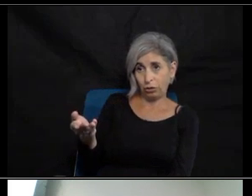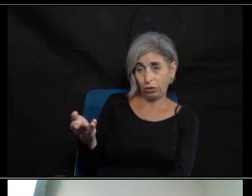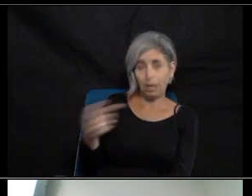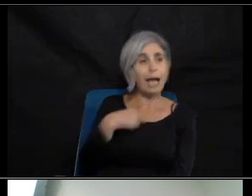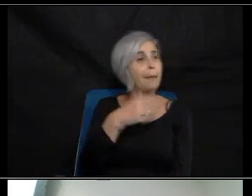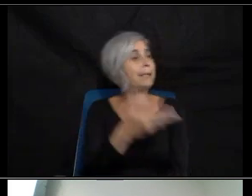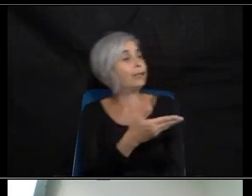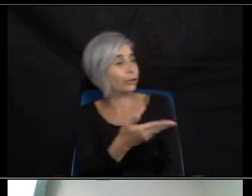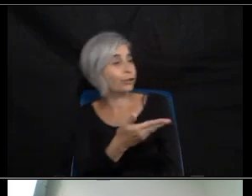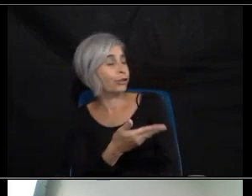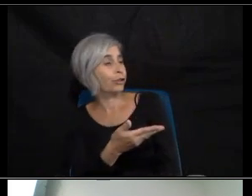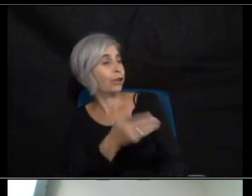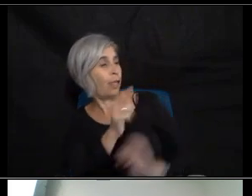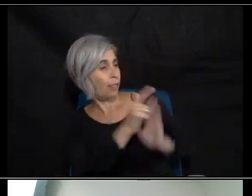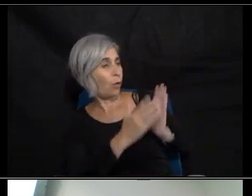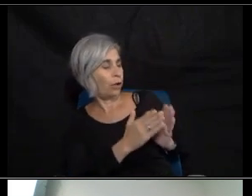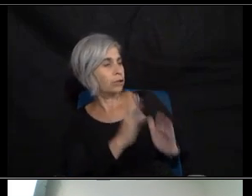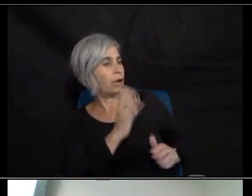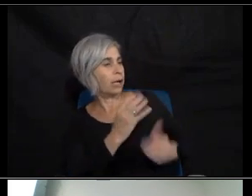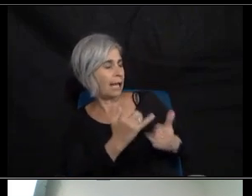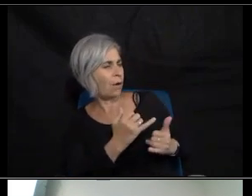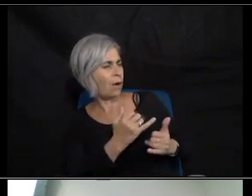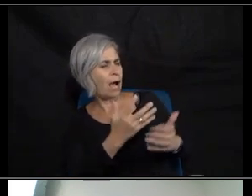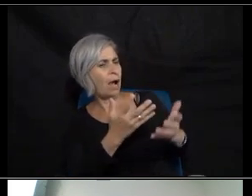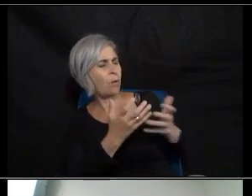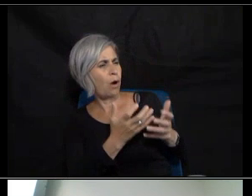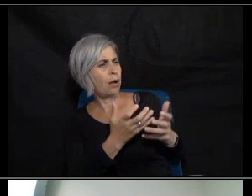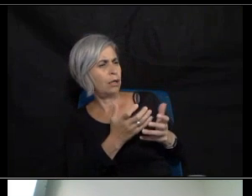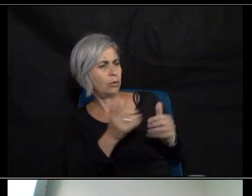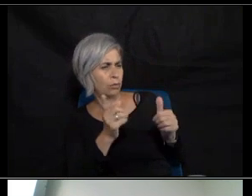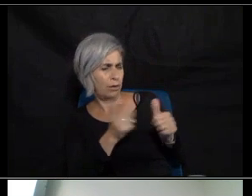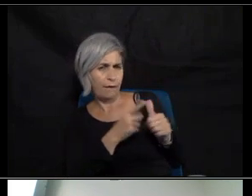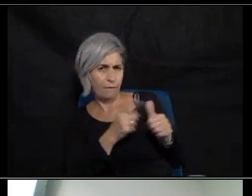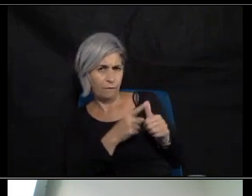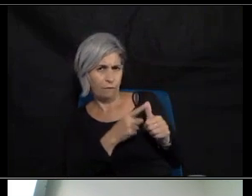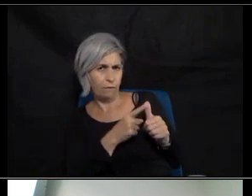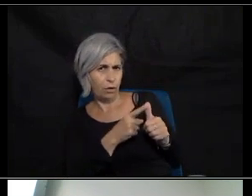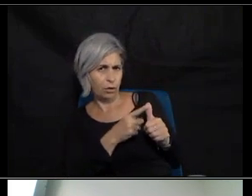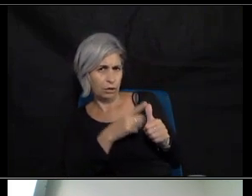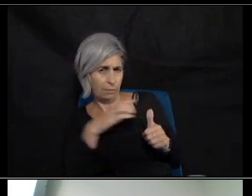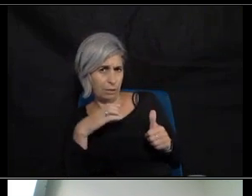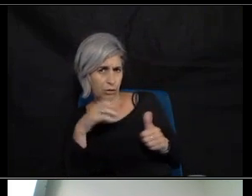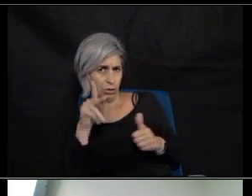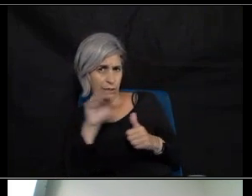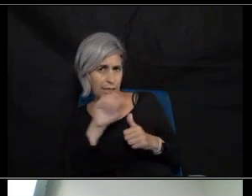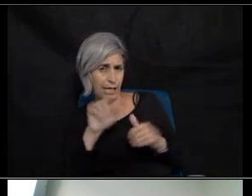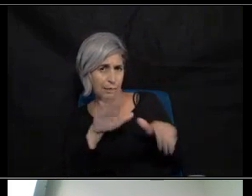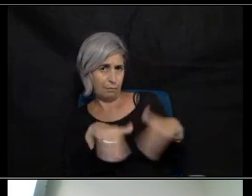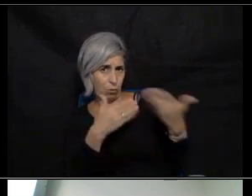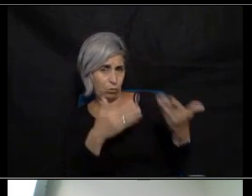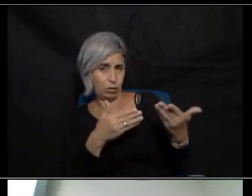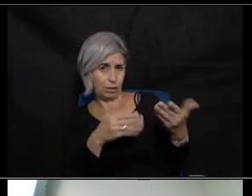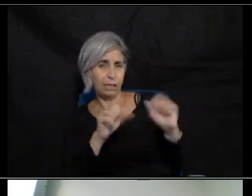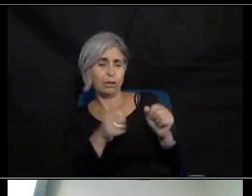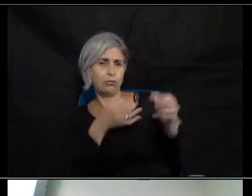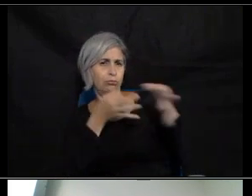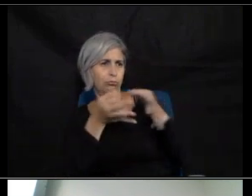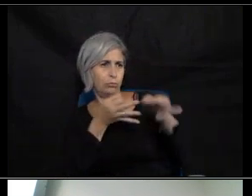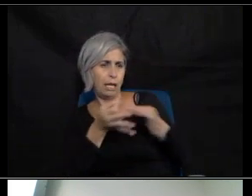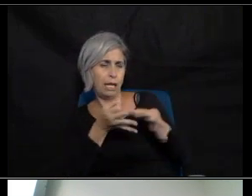I'm here. So I wanted to go to the first part of Commissioner Katz's motion. Can you please explain